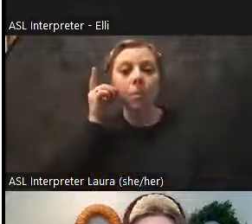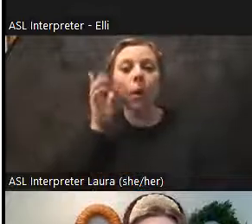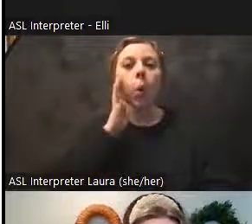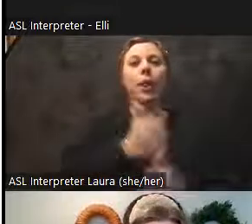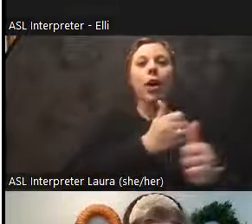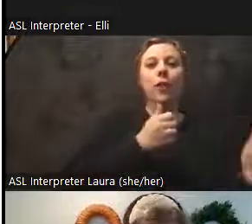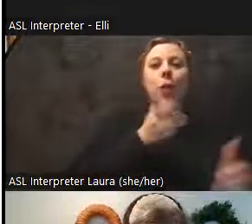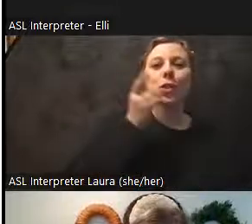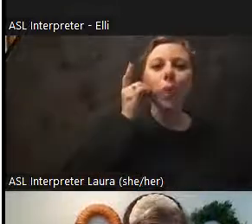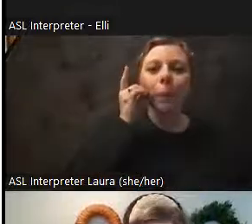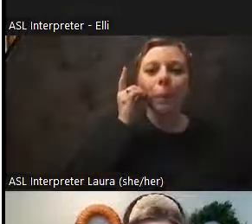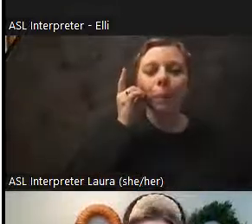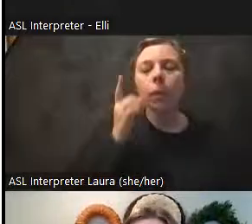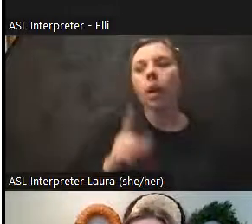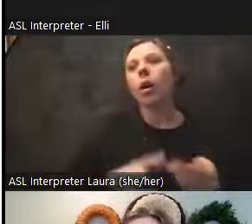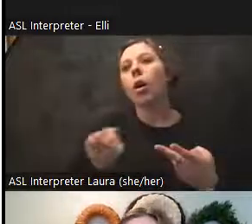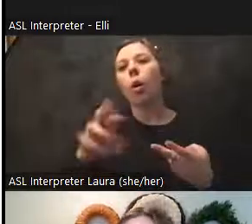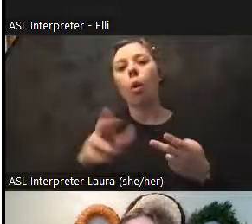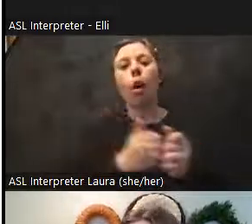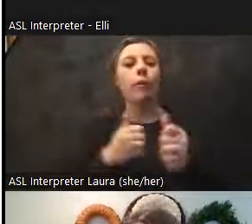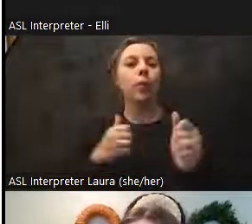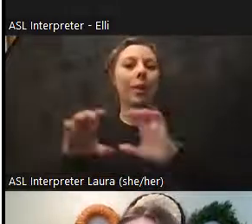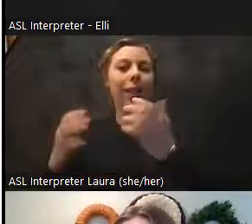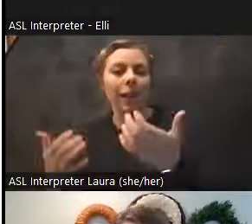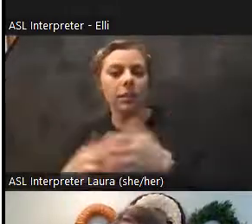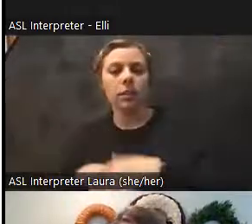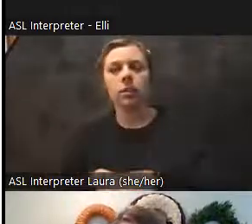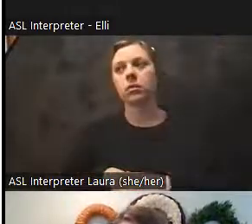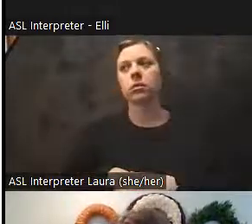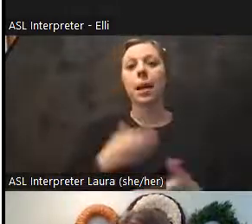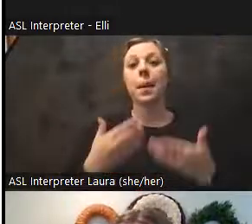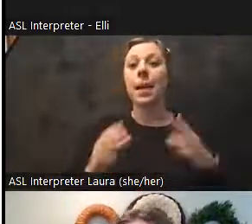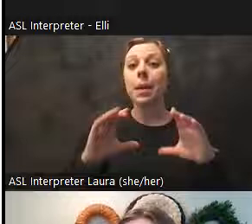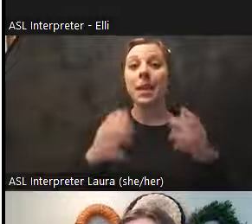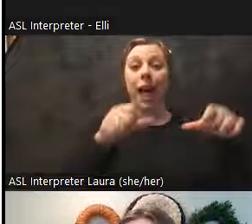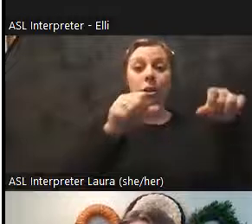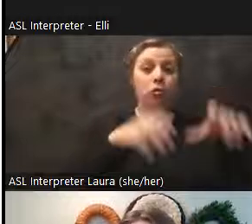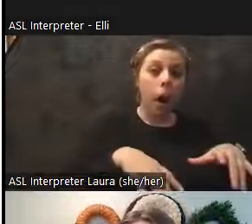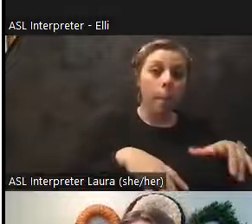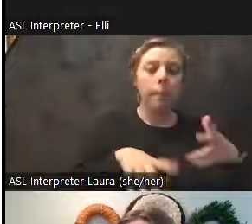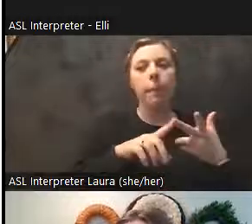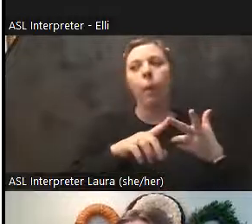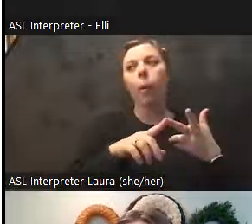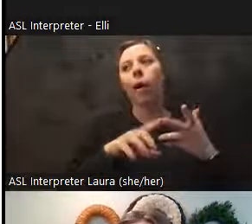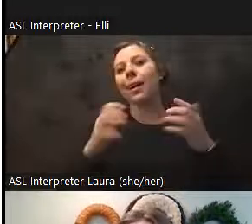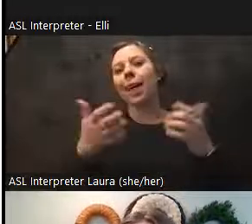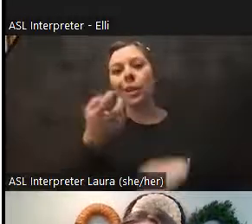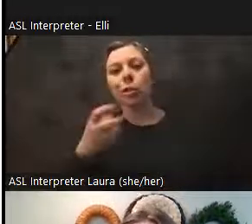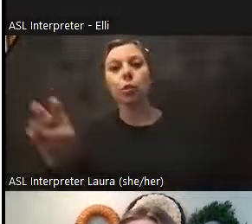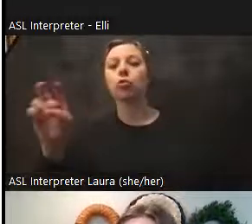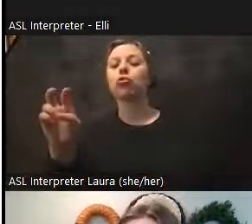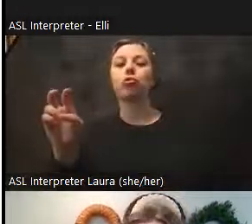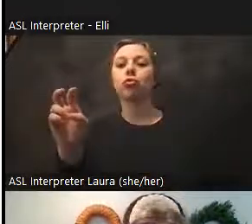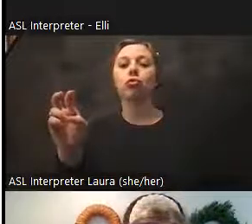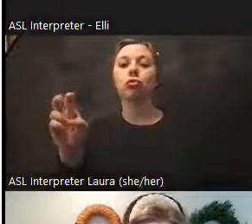or they're avoiding certain classes. They may be dropping classes or switching out of classes that